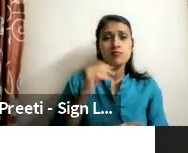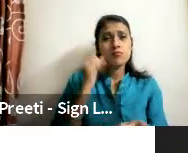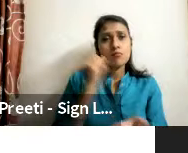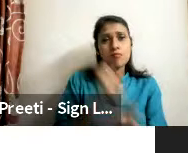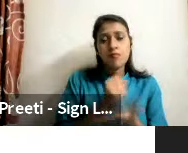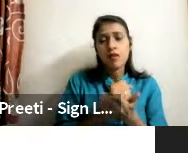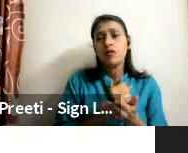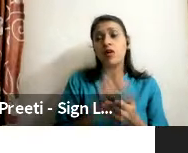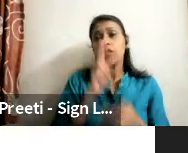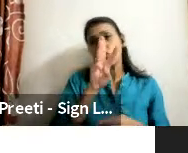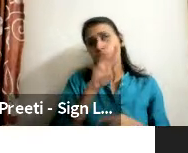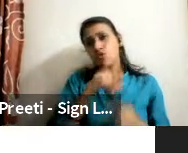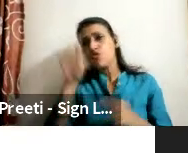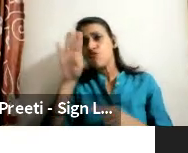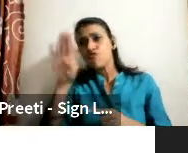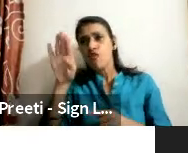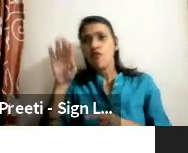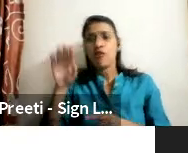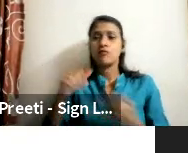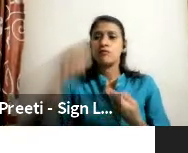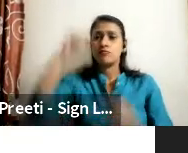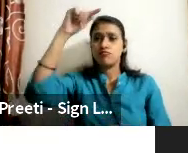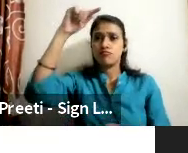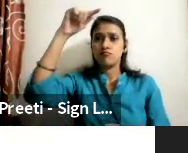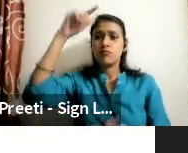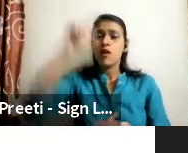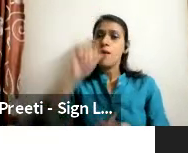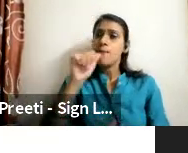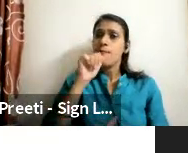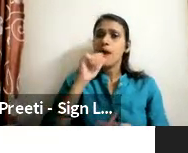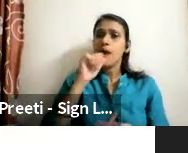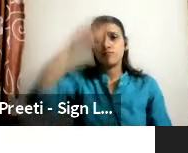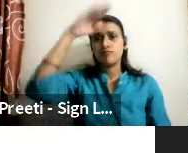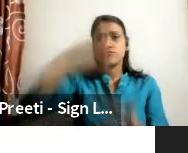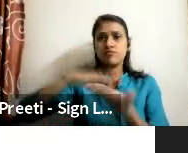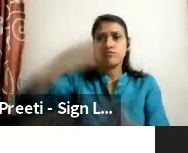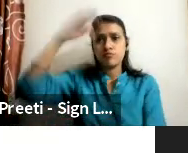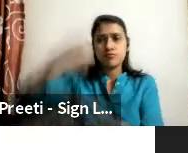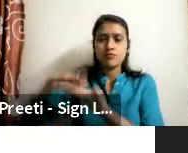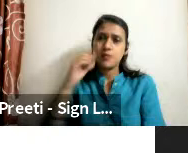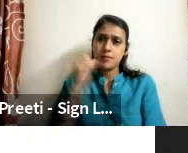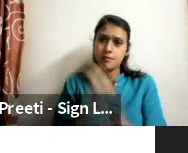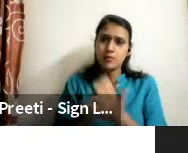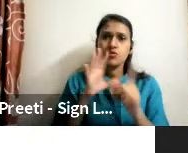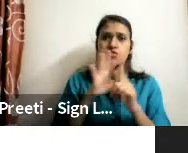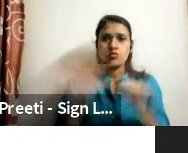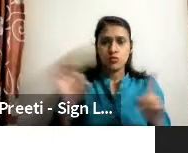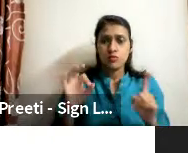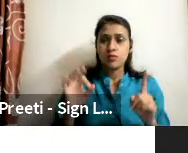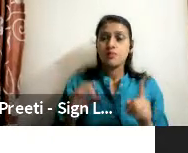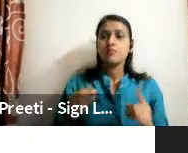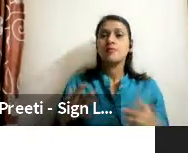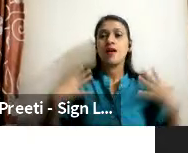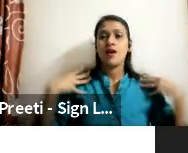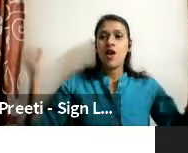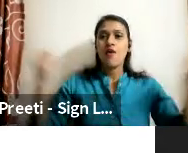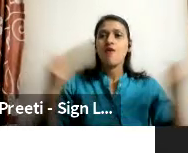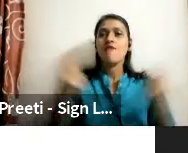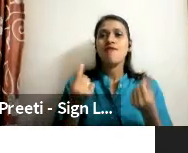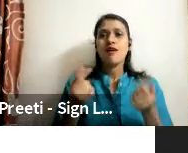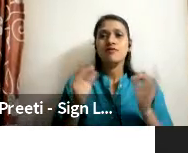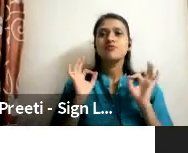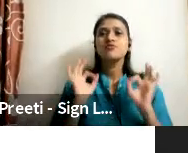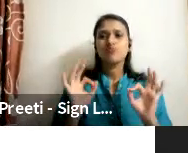We need to have proper hydration of our body for it to recover sooner. Drink fluids